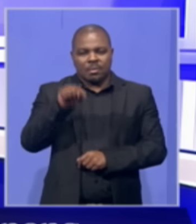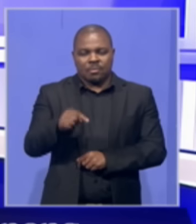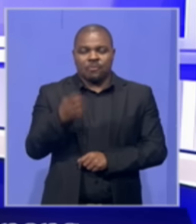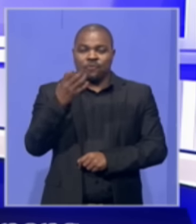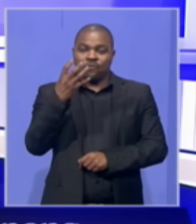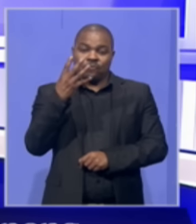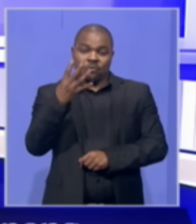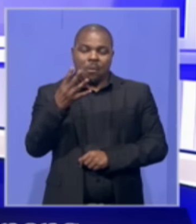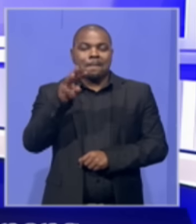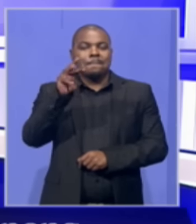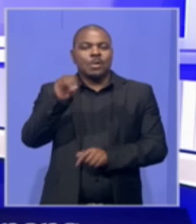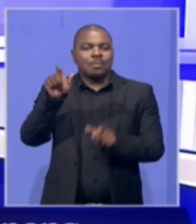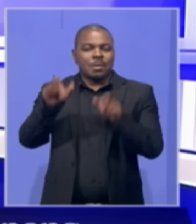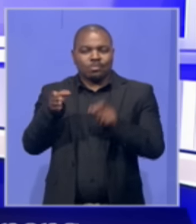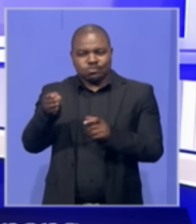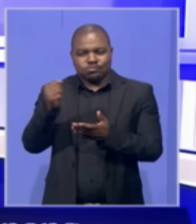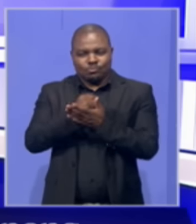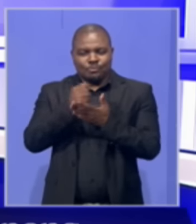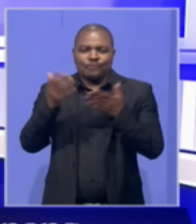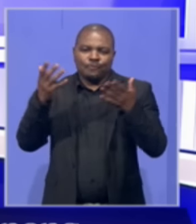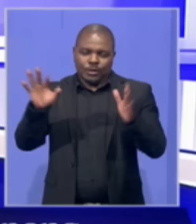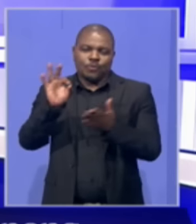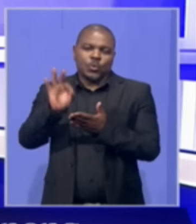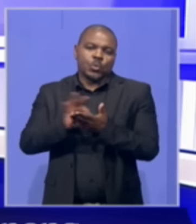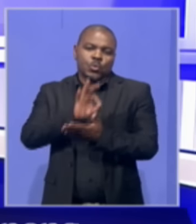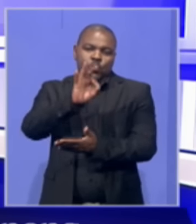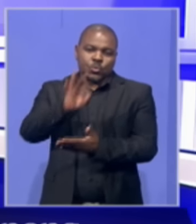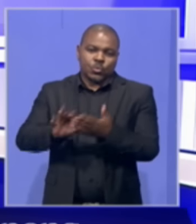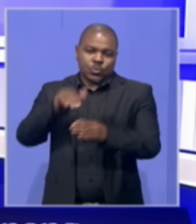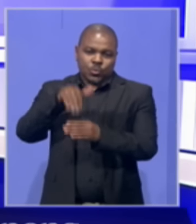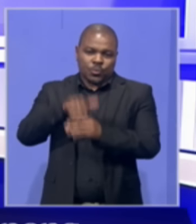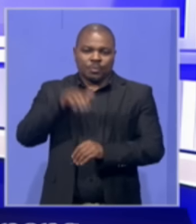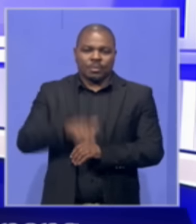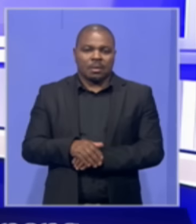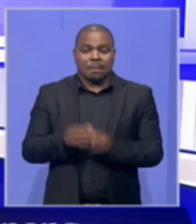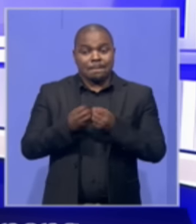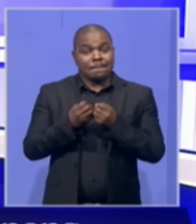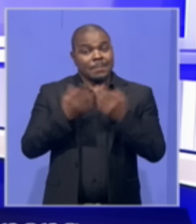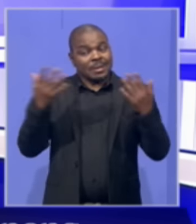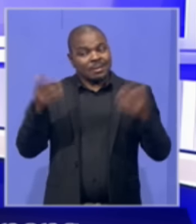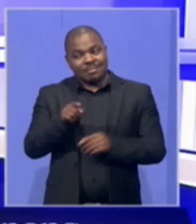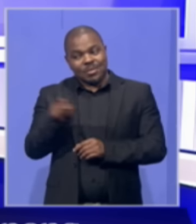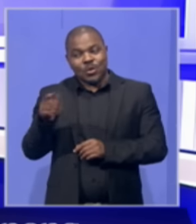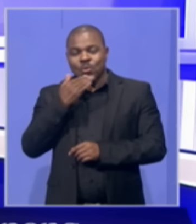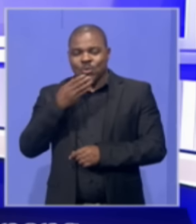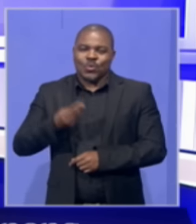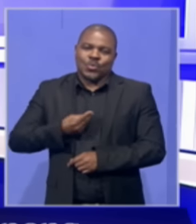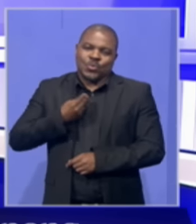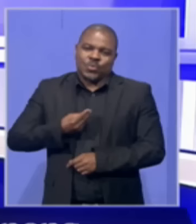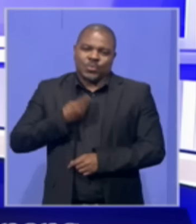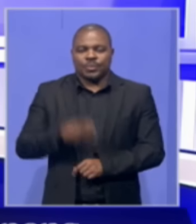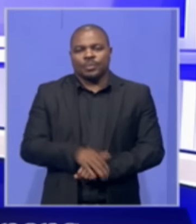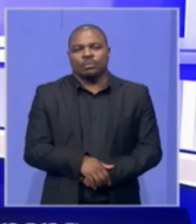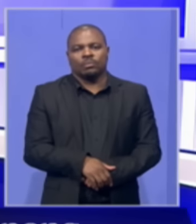le mongwe phegelwana nne ba ba ikwadiseditseng ditlhopho, mme bontsi jwa bone ke bašwa.